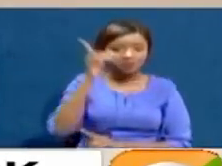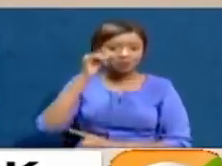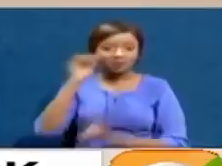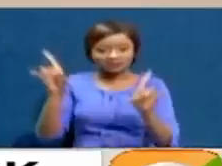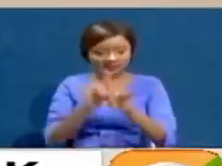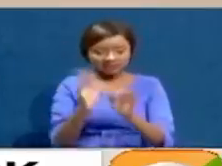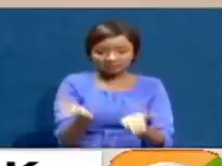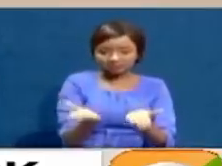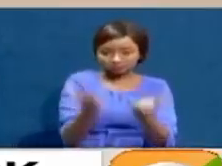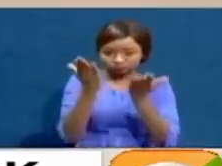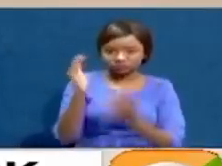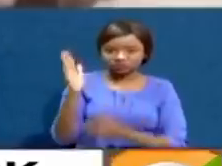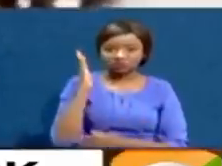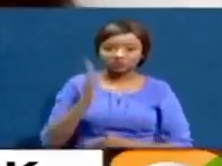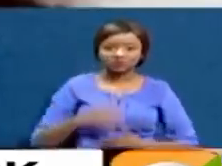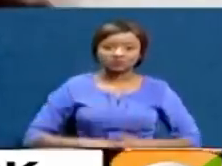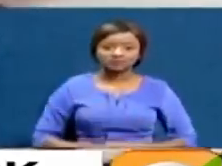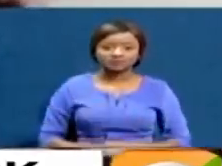Mombasa.